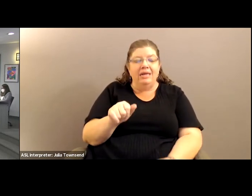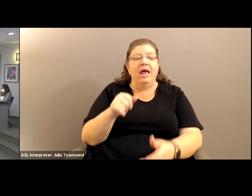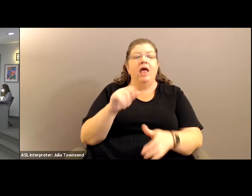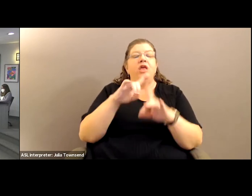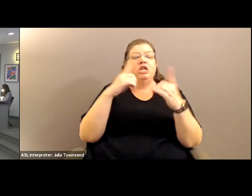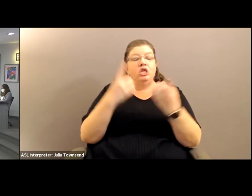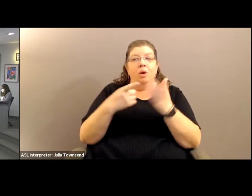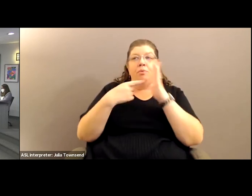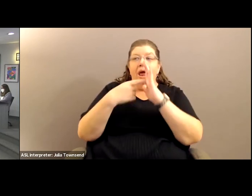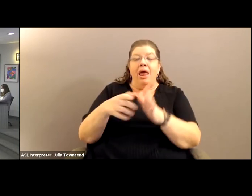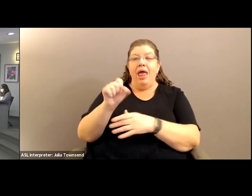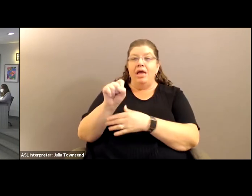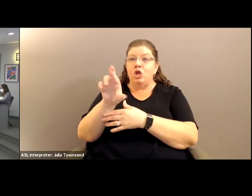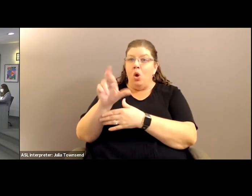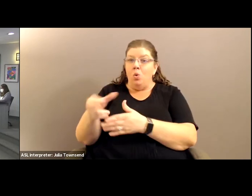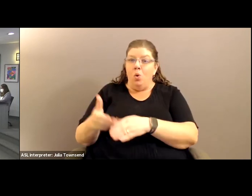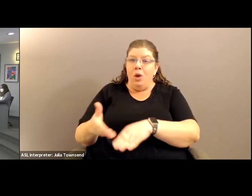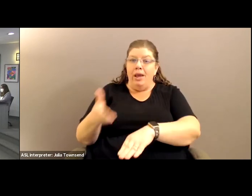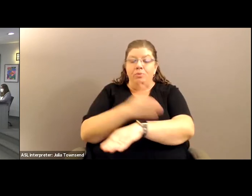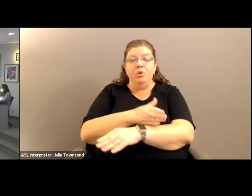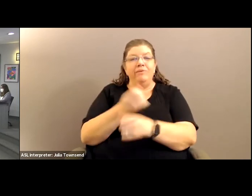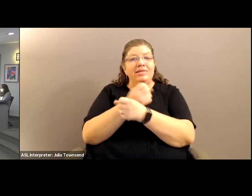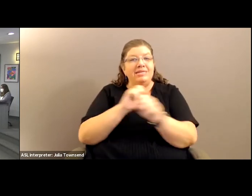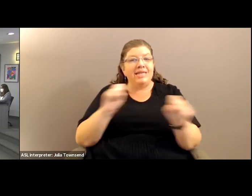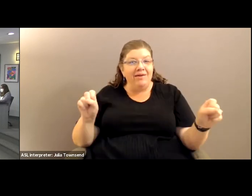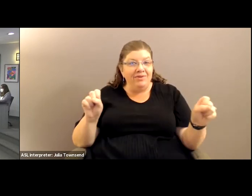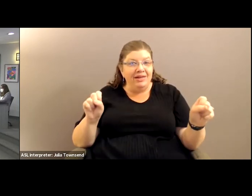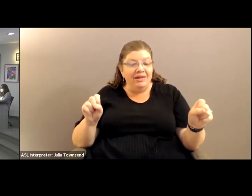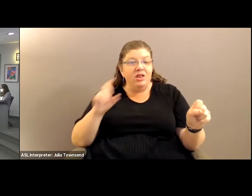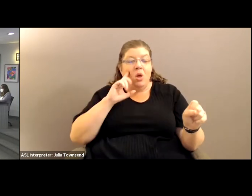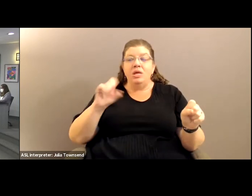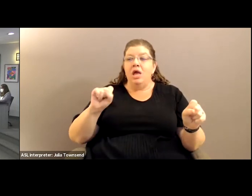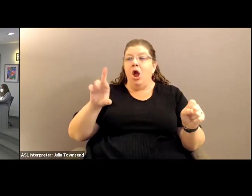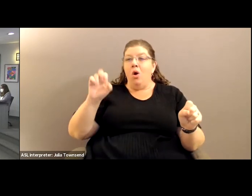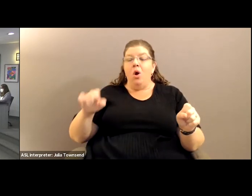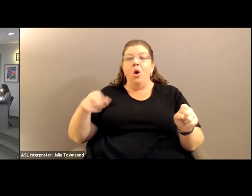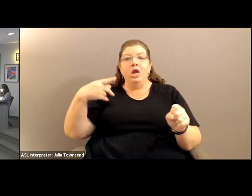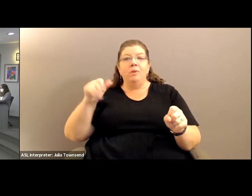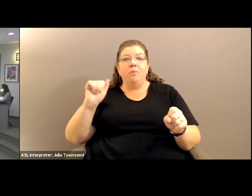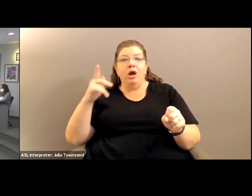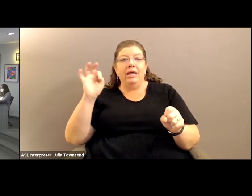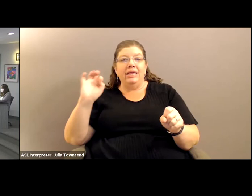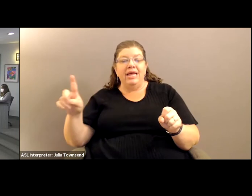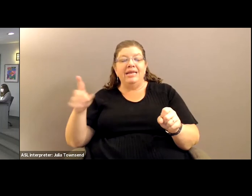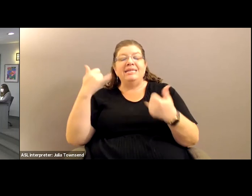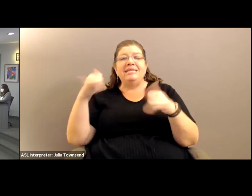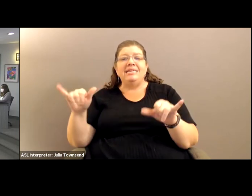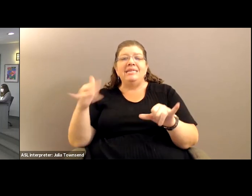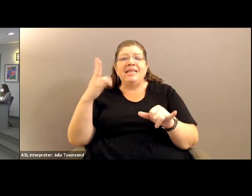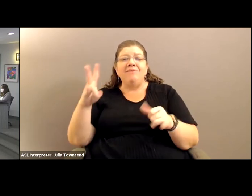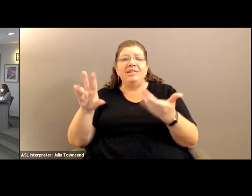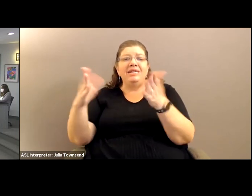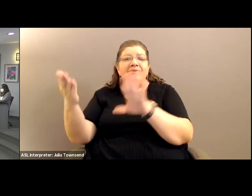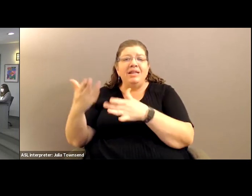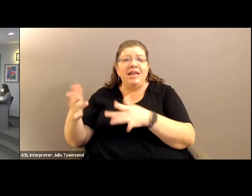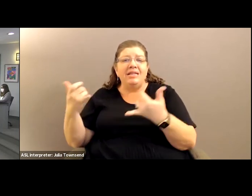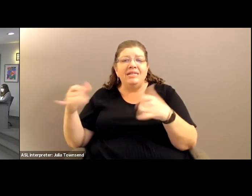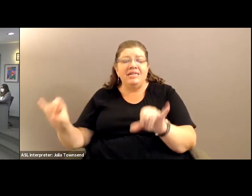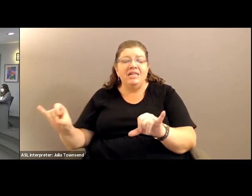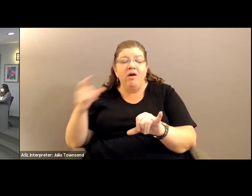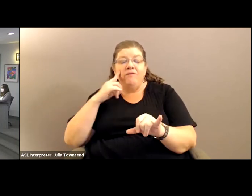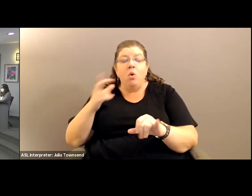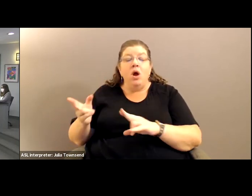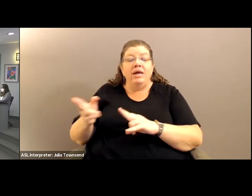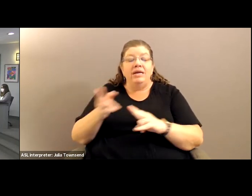shows sro's improved safety there was an sro at parkland and still 17 fatalities occurred in regards to gun violence in